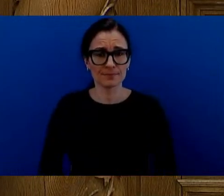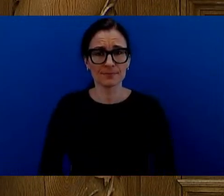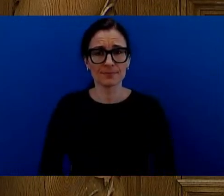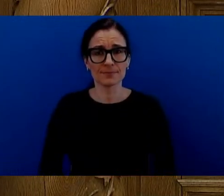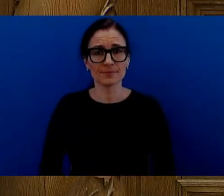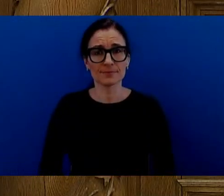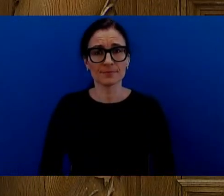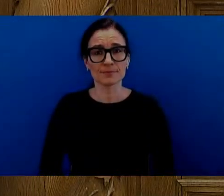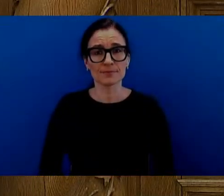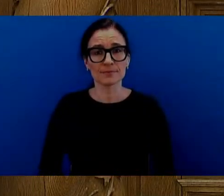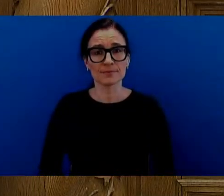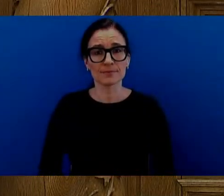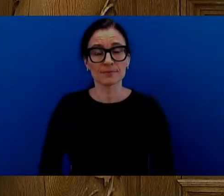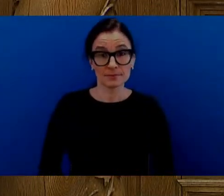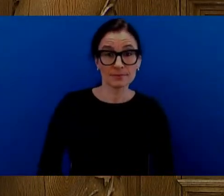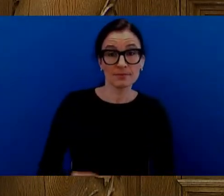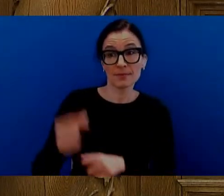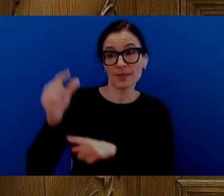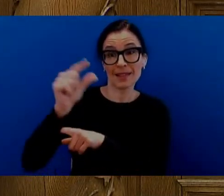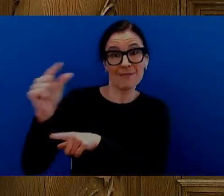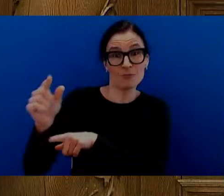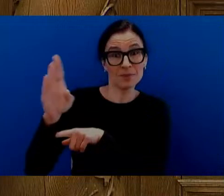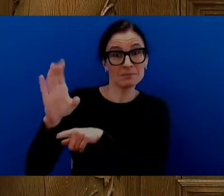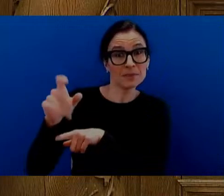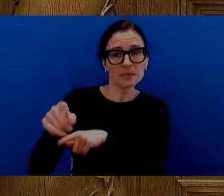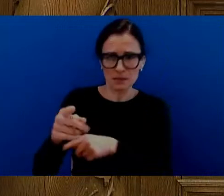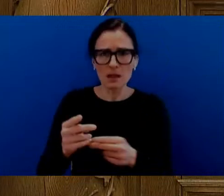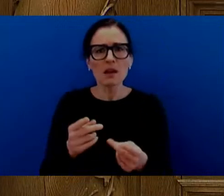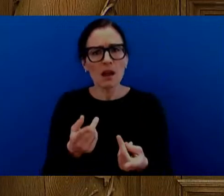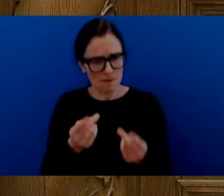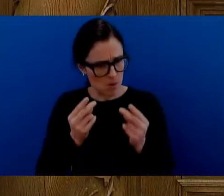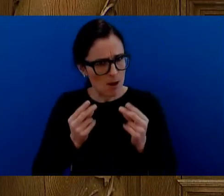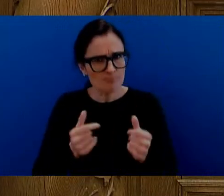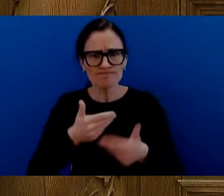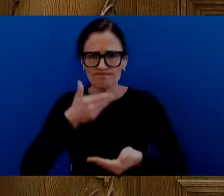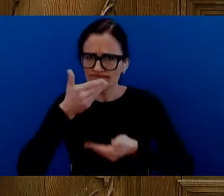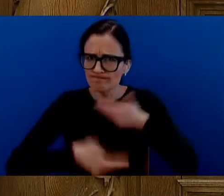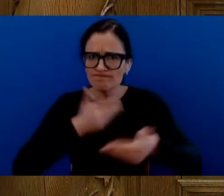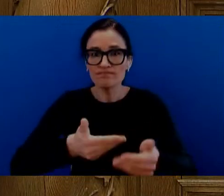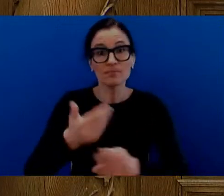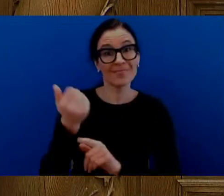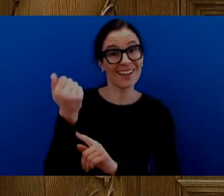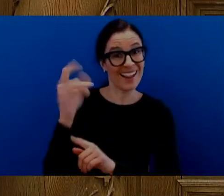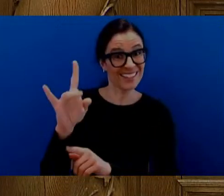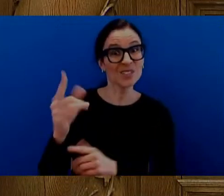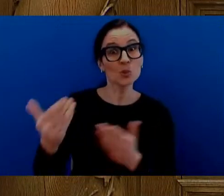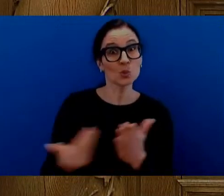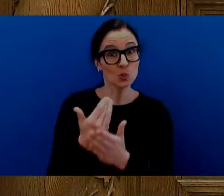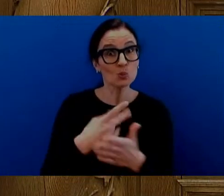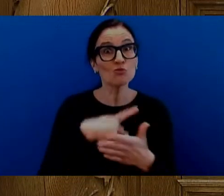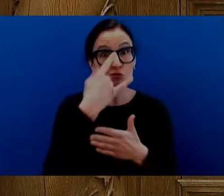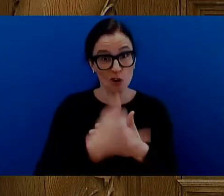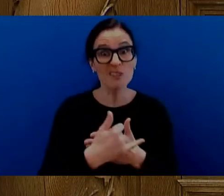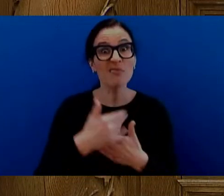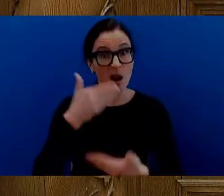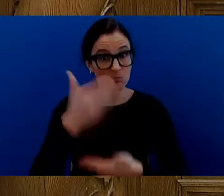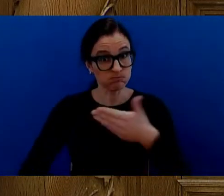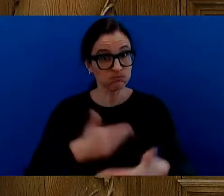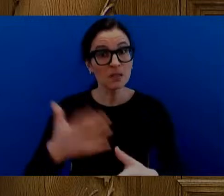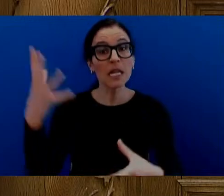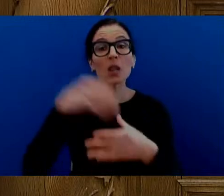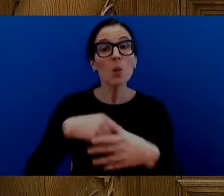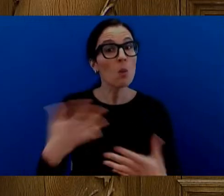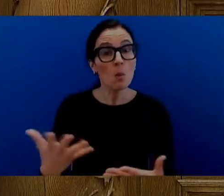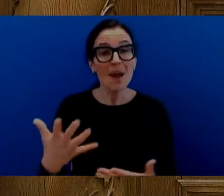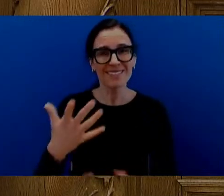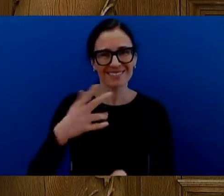projects. They include natural gas and clean energy, as well as critical mineral and mining projects worth $20